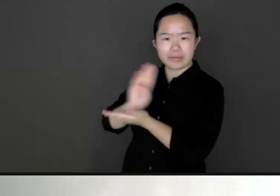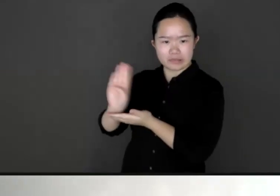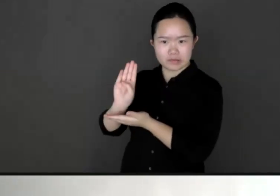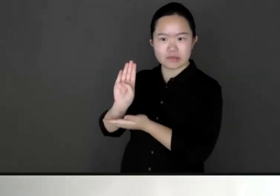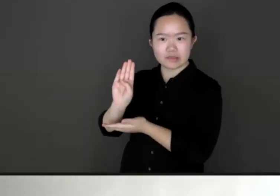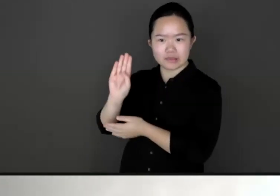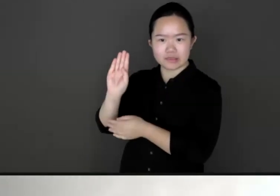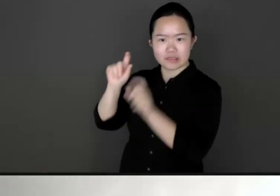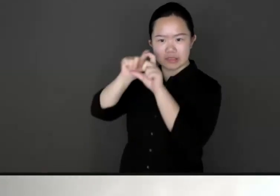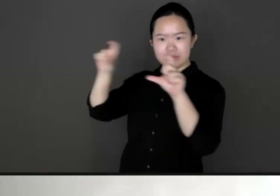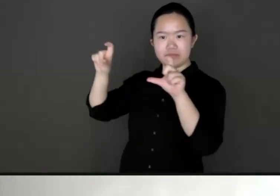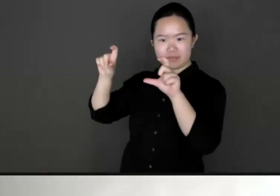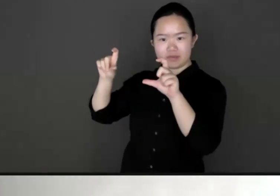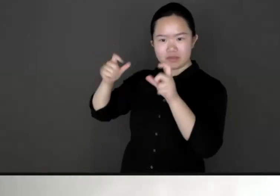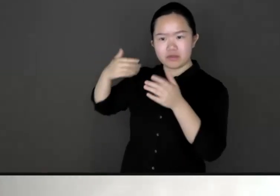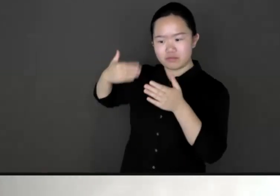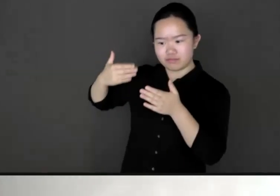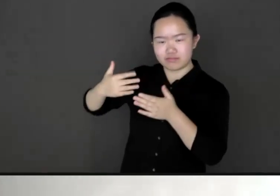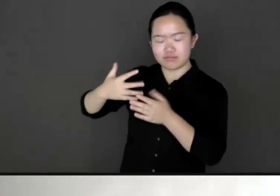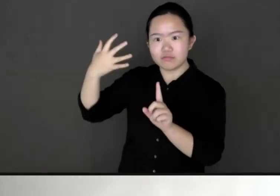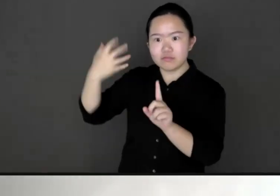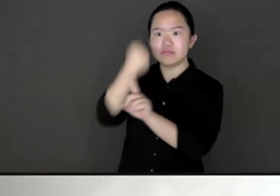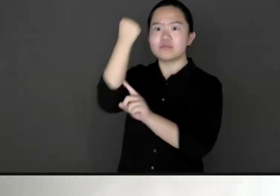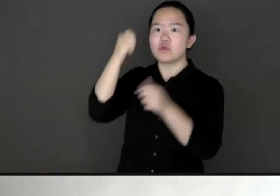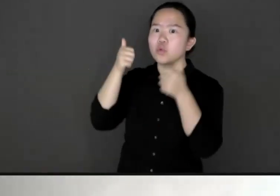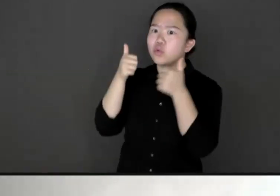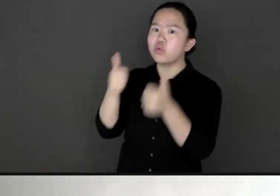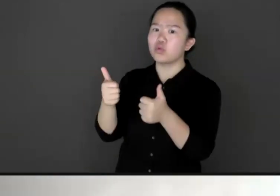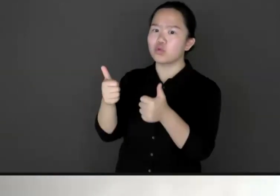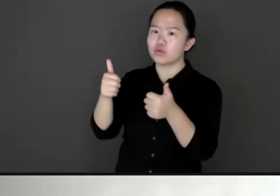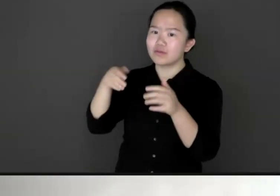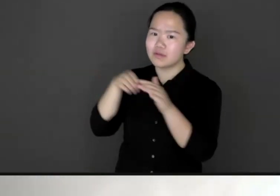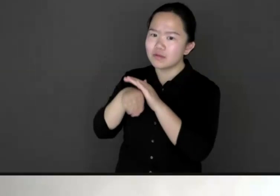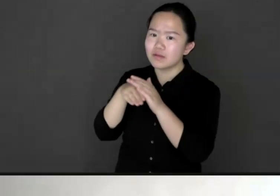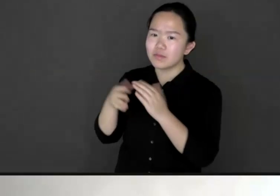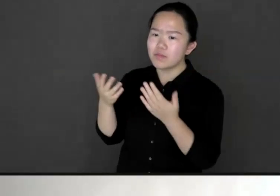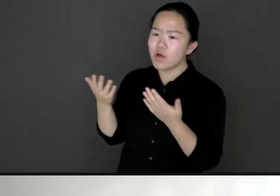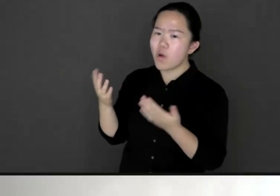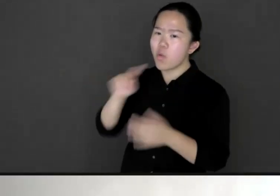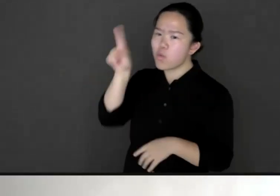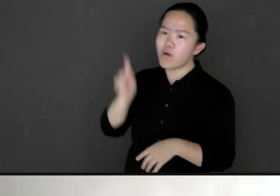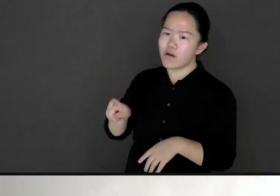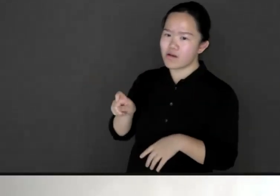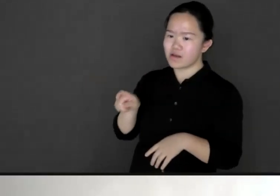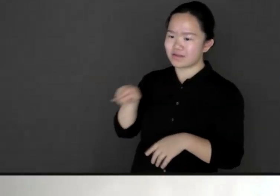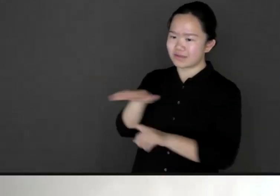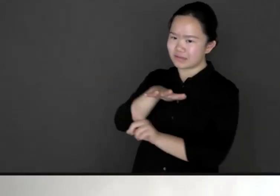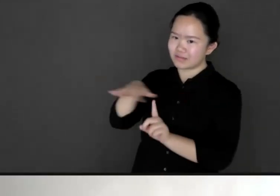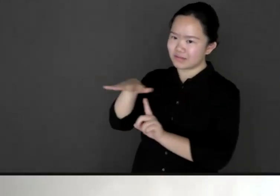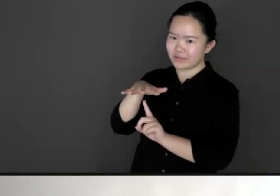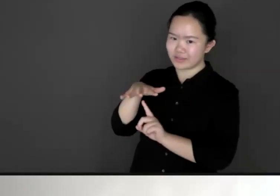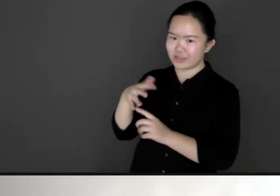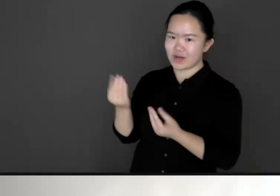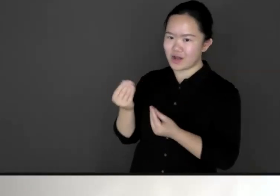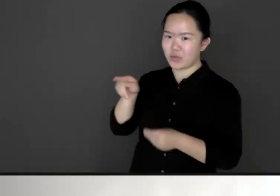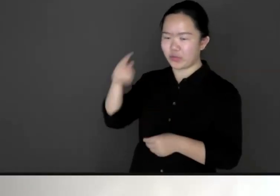we're remediating them. So why are we in this situation? And is there something we can do? Analogies out there. I think you